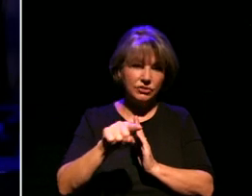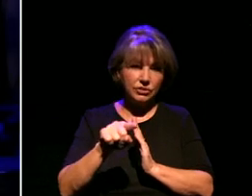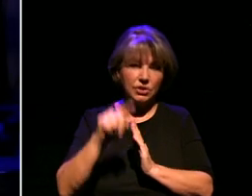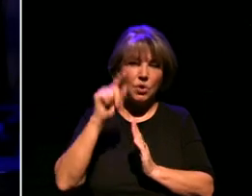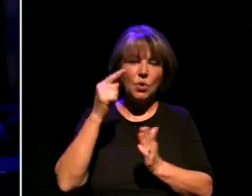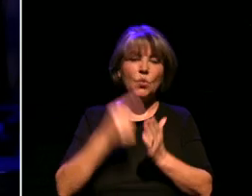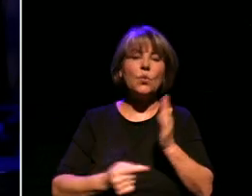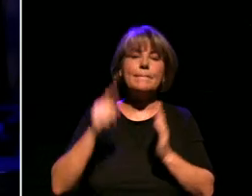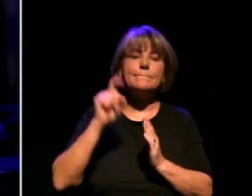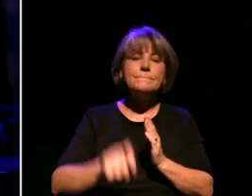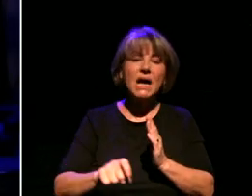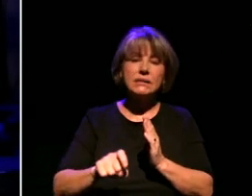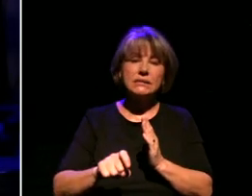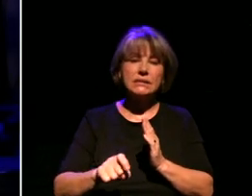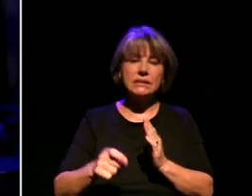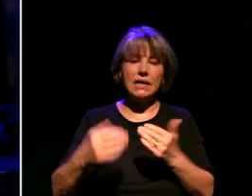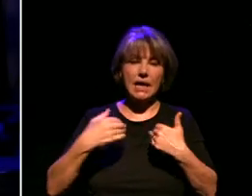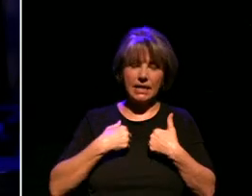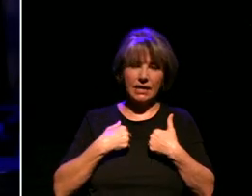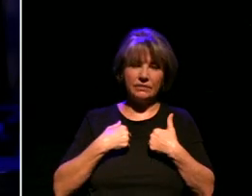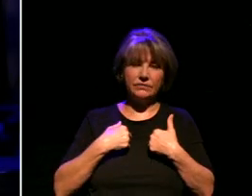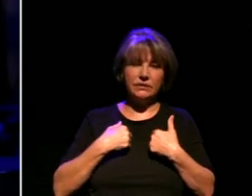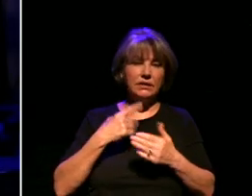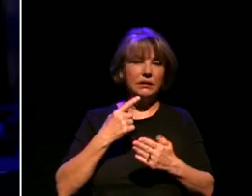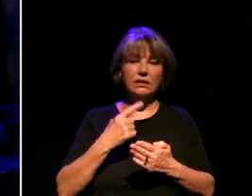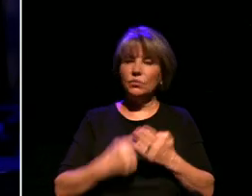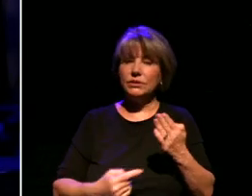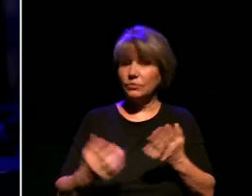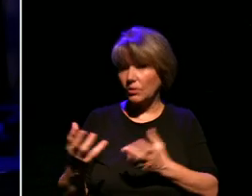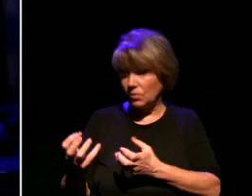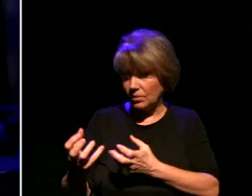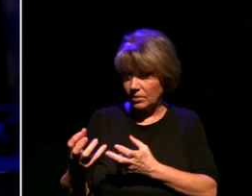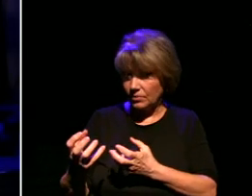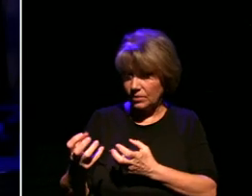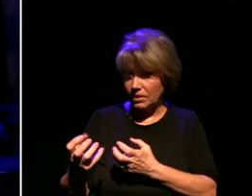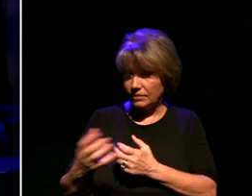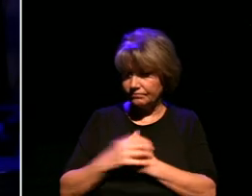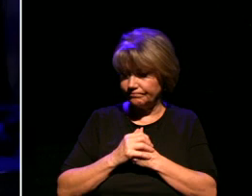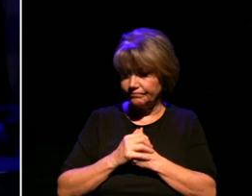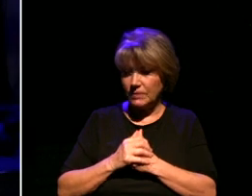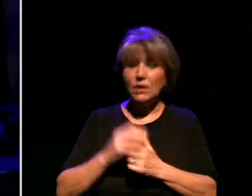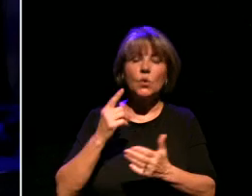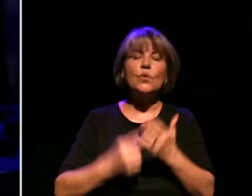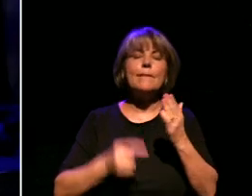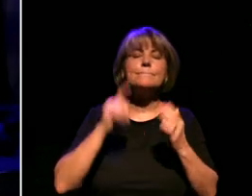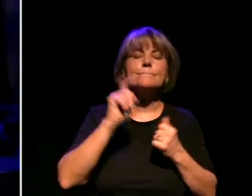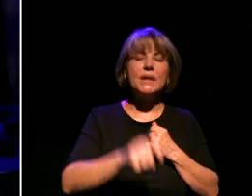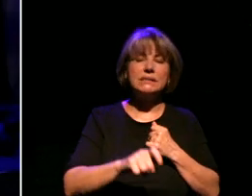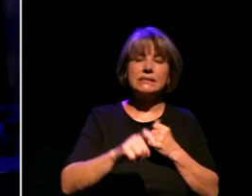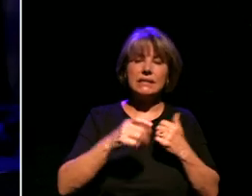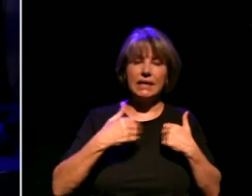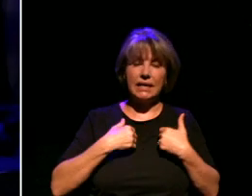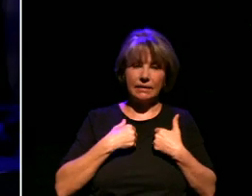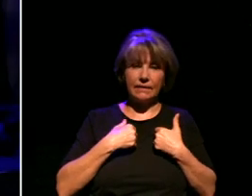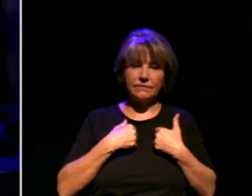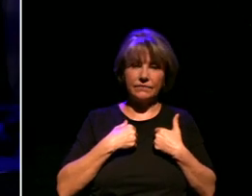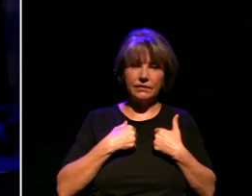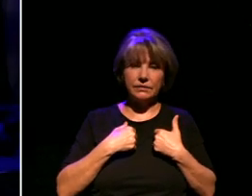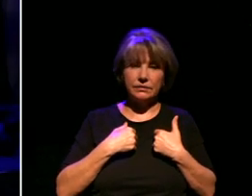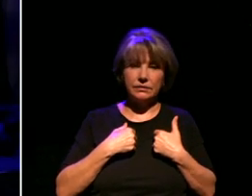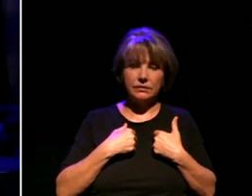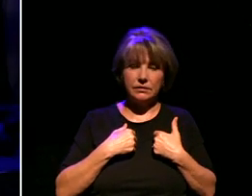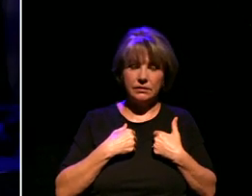must I have, rather than what do I really want to have? what must I have, will move you to at least